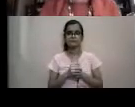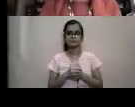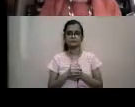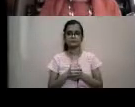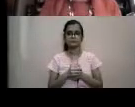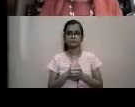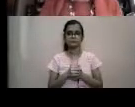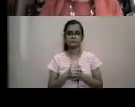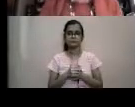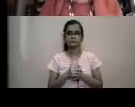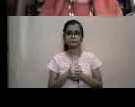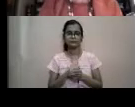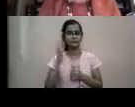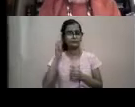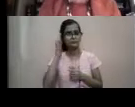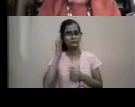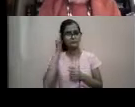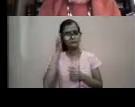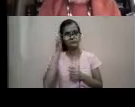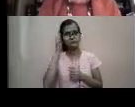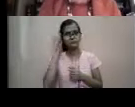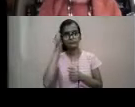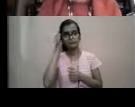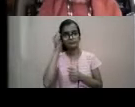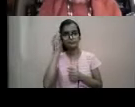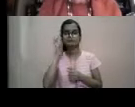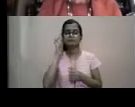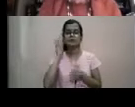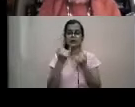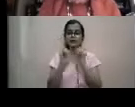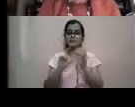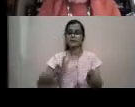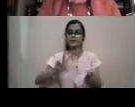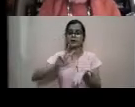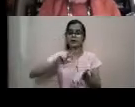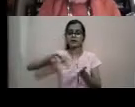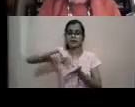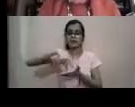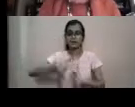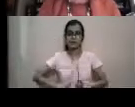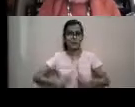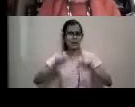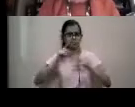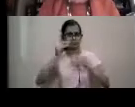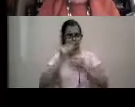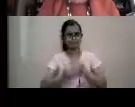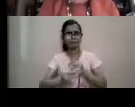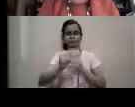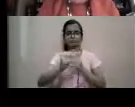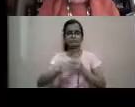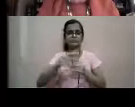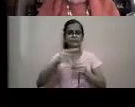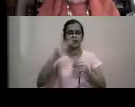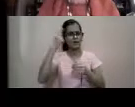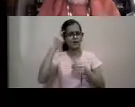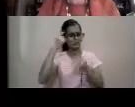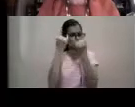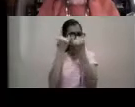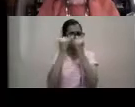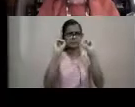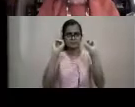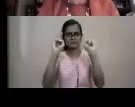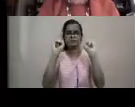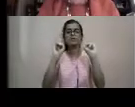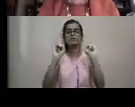an early champion of independent living, promotes independence as a mind